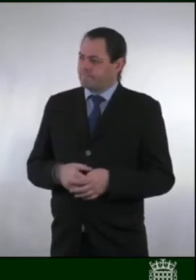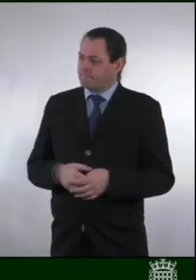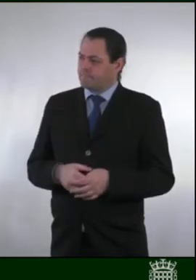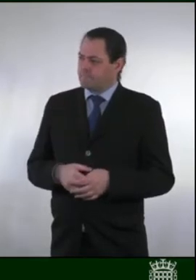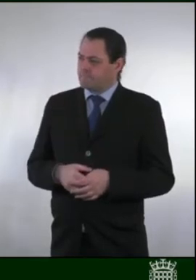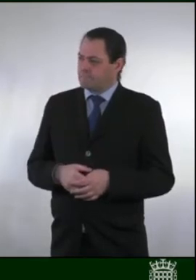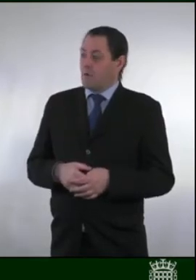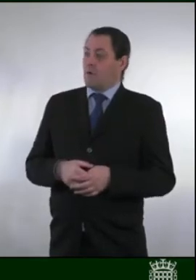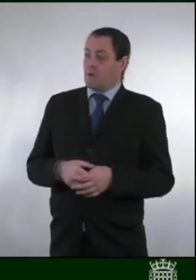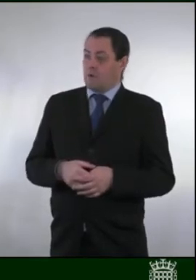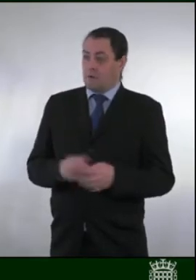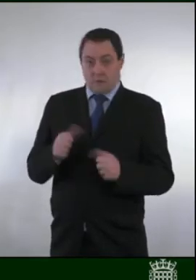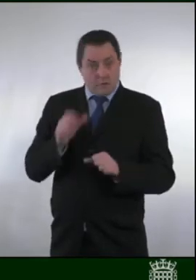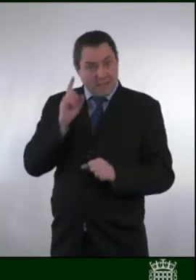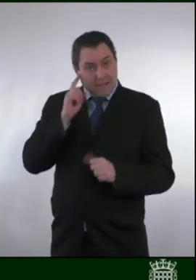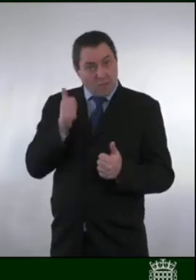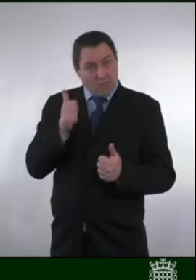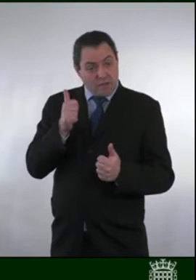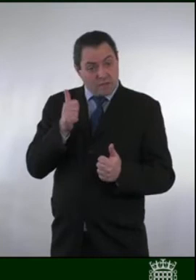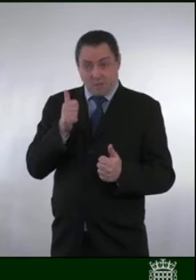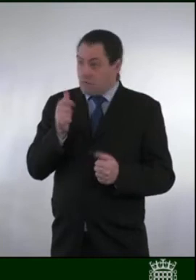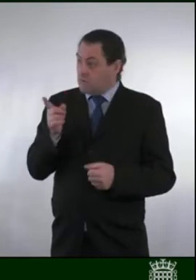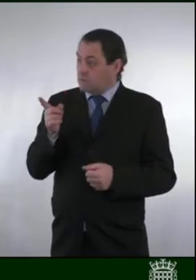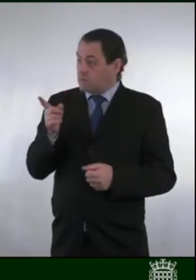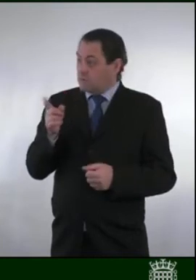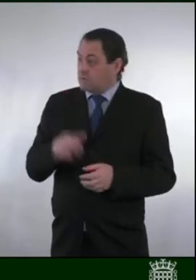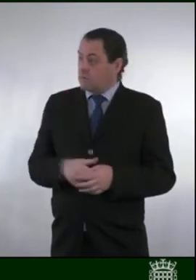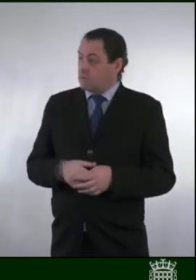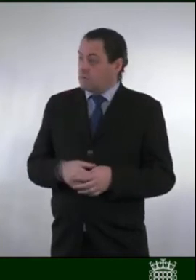I'm not muted. Can you hear me?